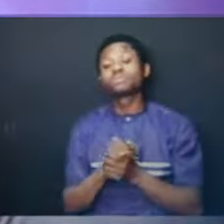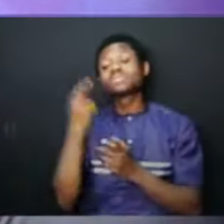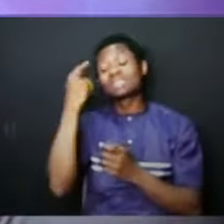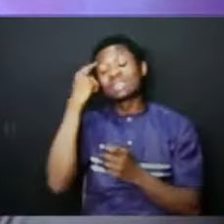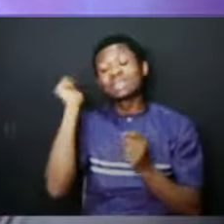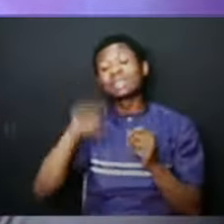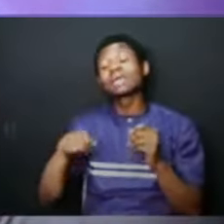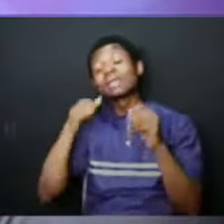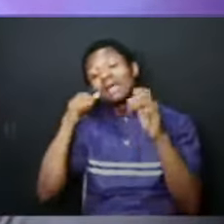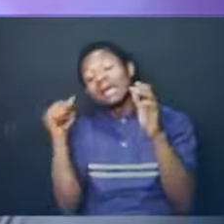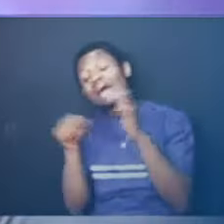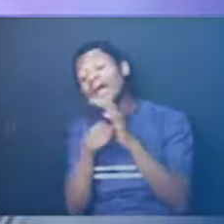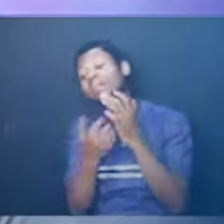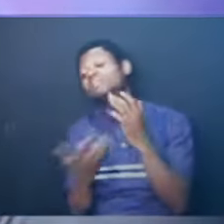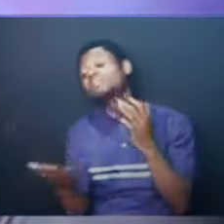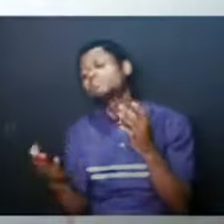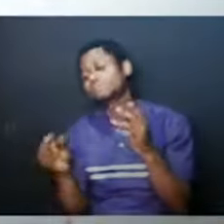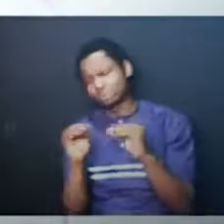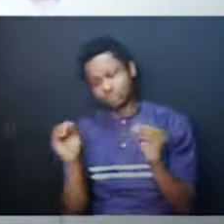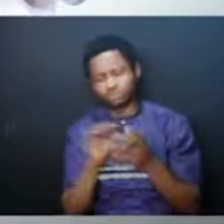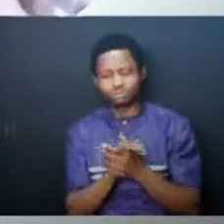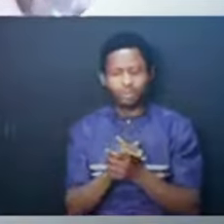David impregnated someone's